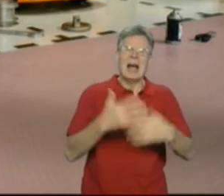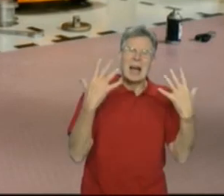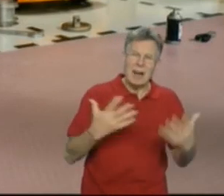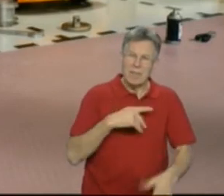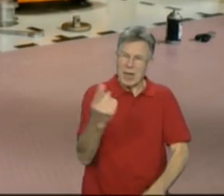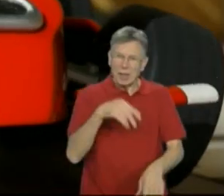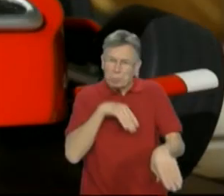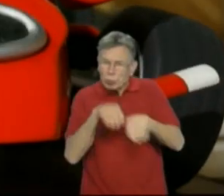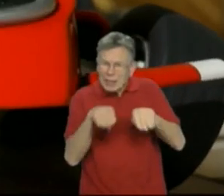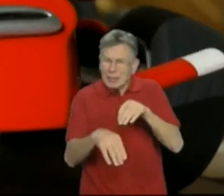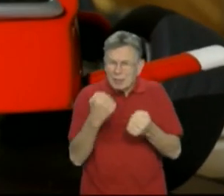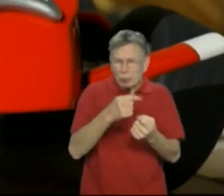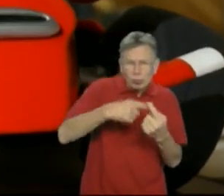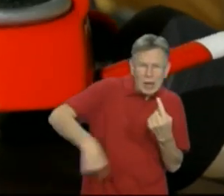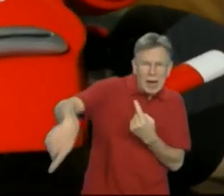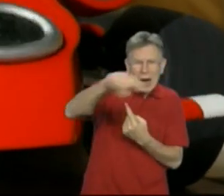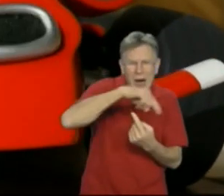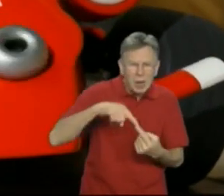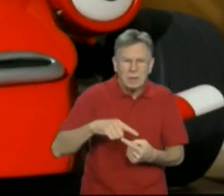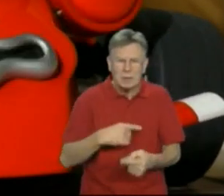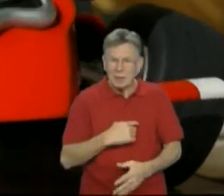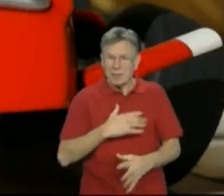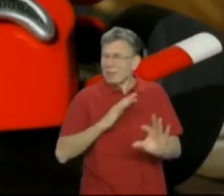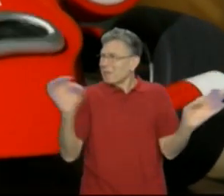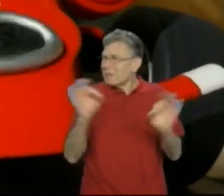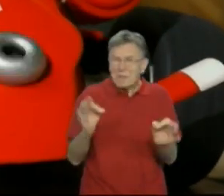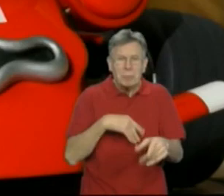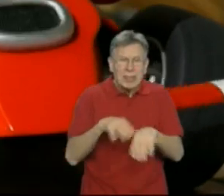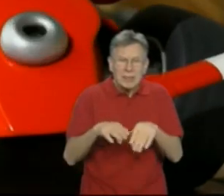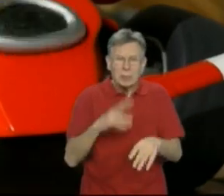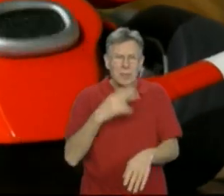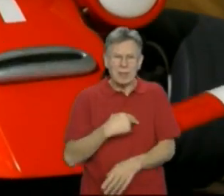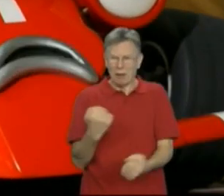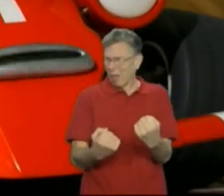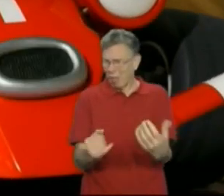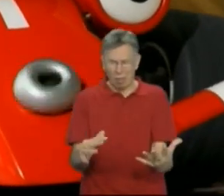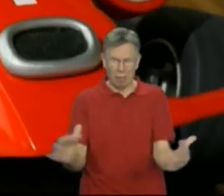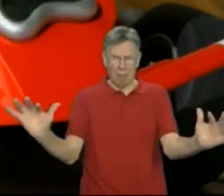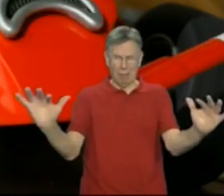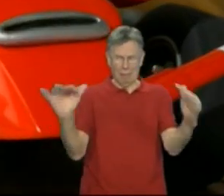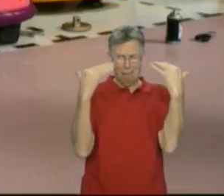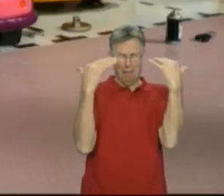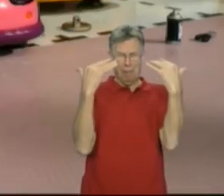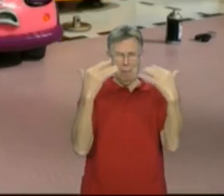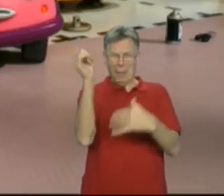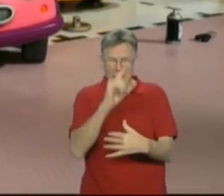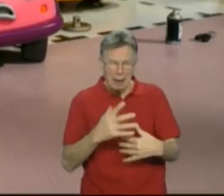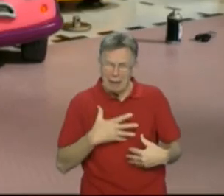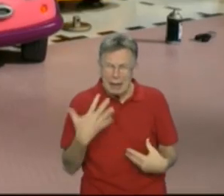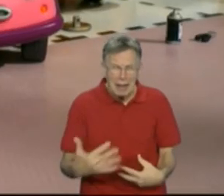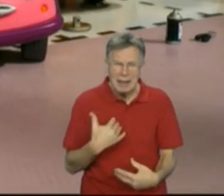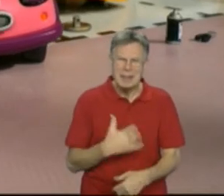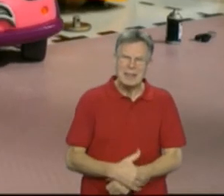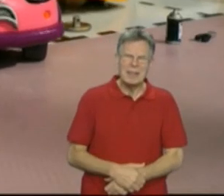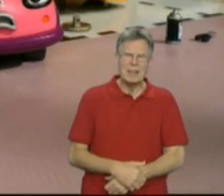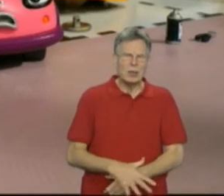the matter? Unless I have a practice lap, I'm going to look silly in the race with thousands of people watching. But you heard what Big